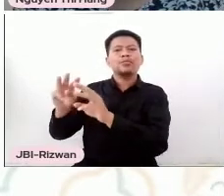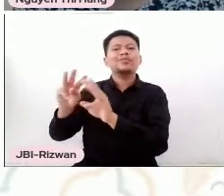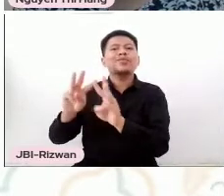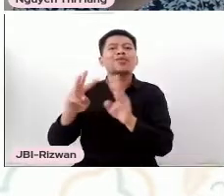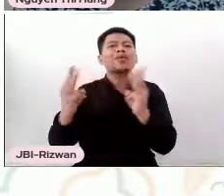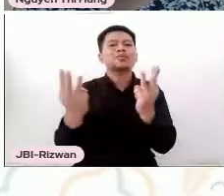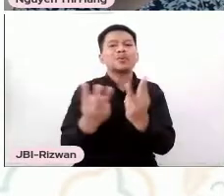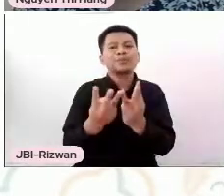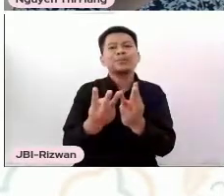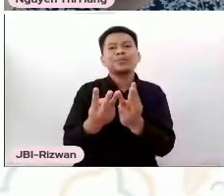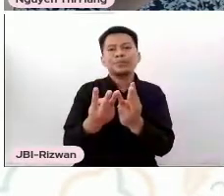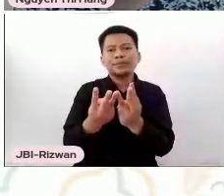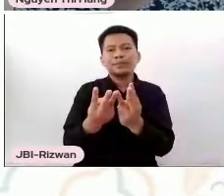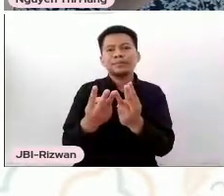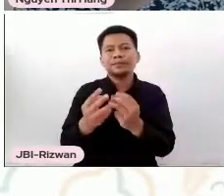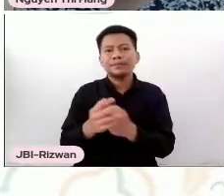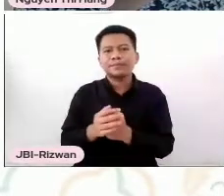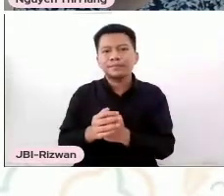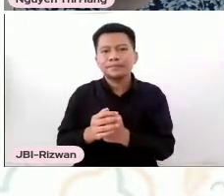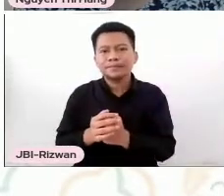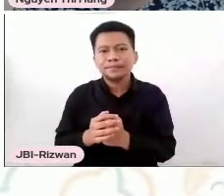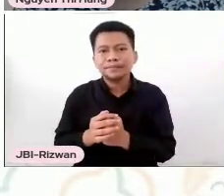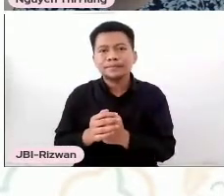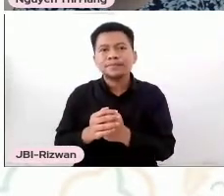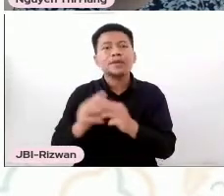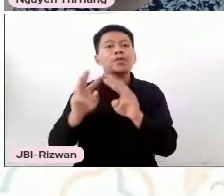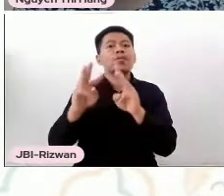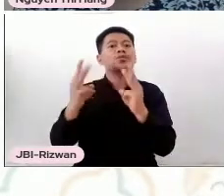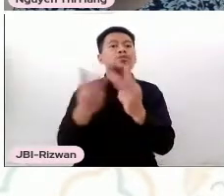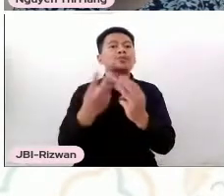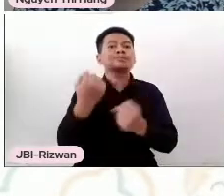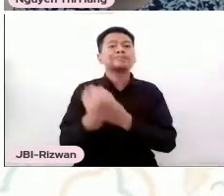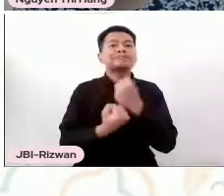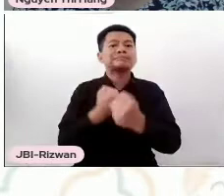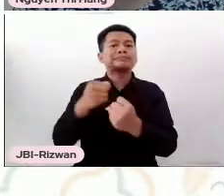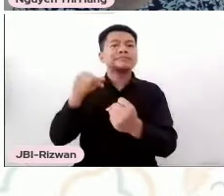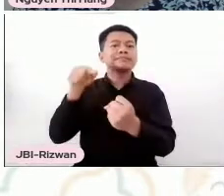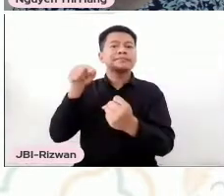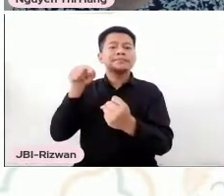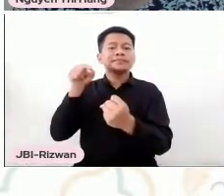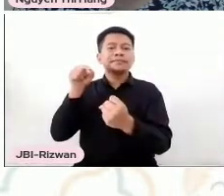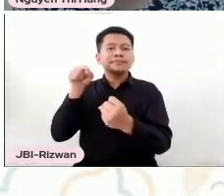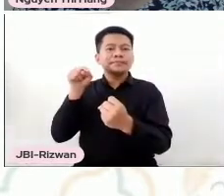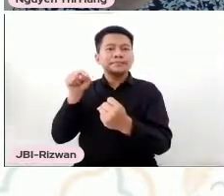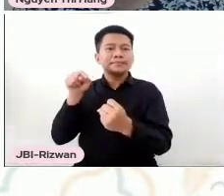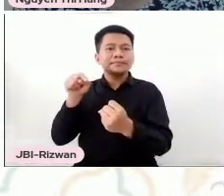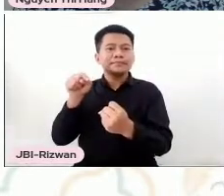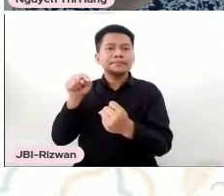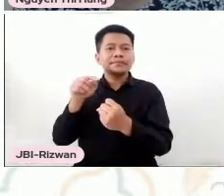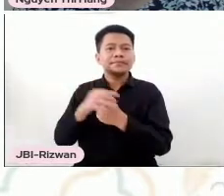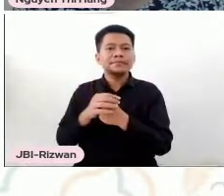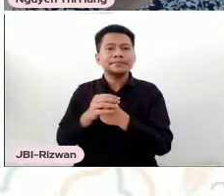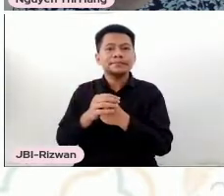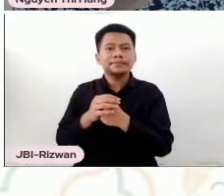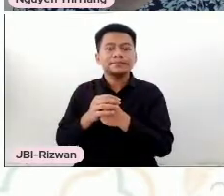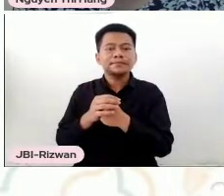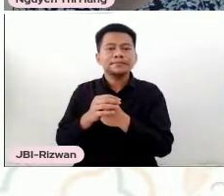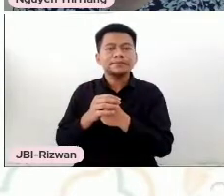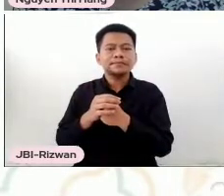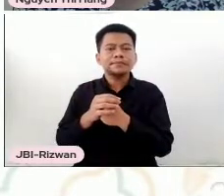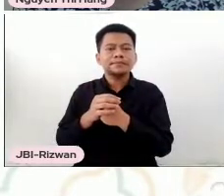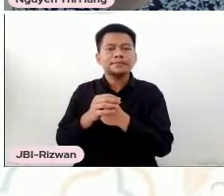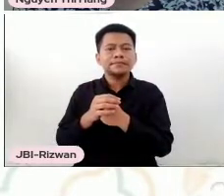sana di dalam kegiatan workshop tersebut mereka akan berbagi dalam case study setelah mereka menangani